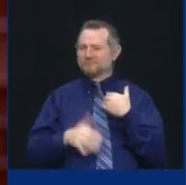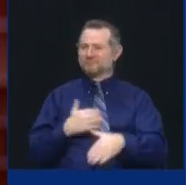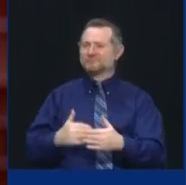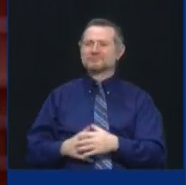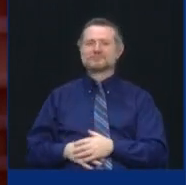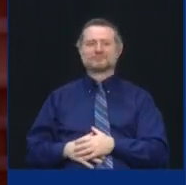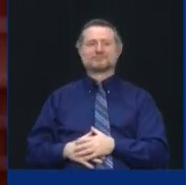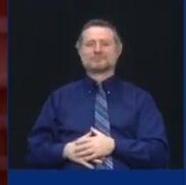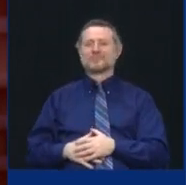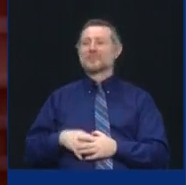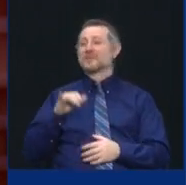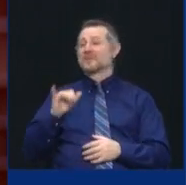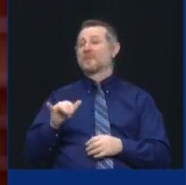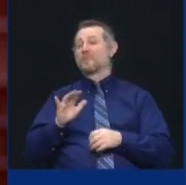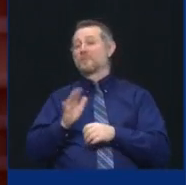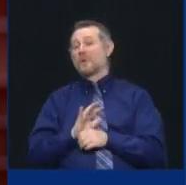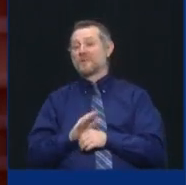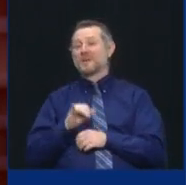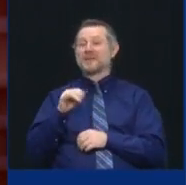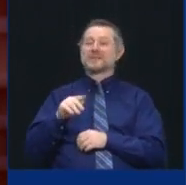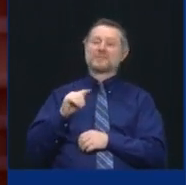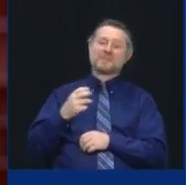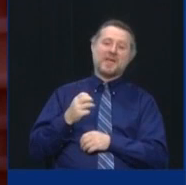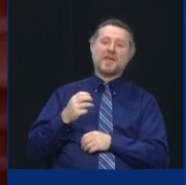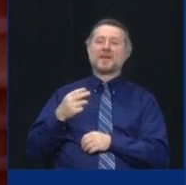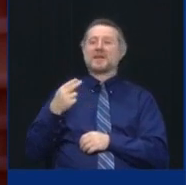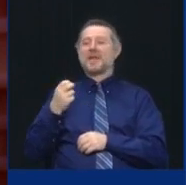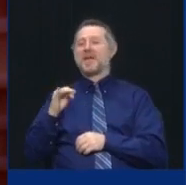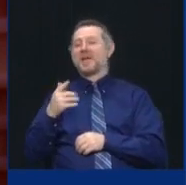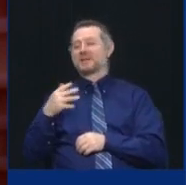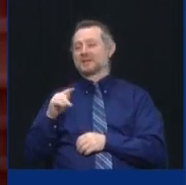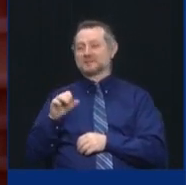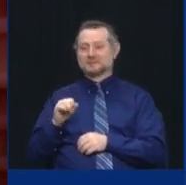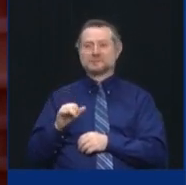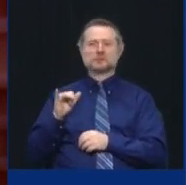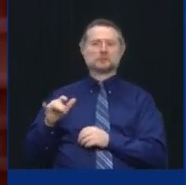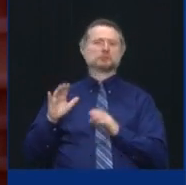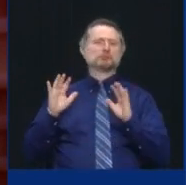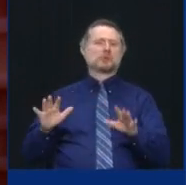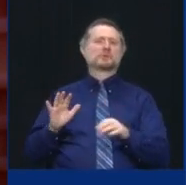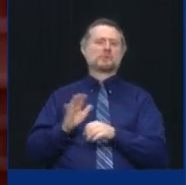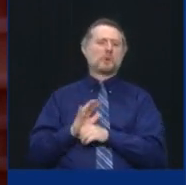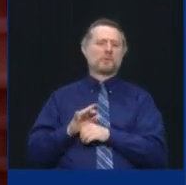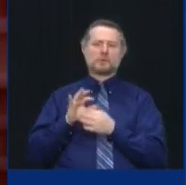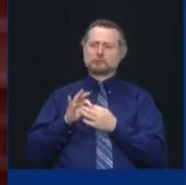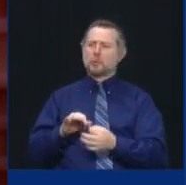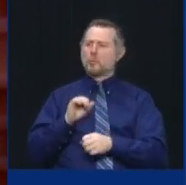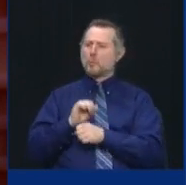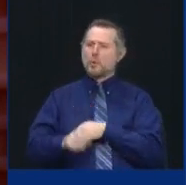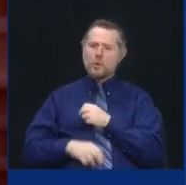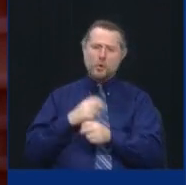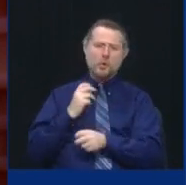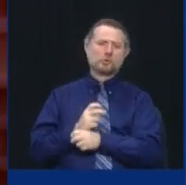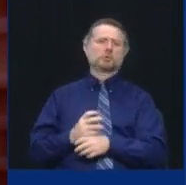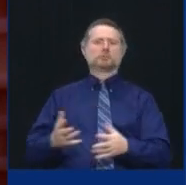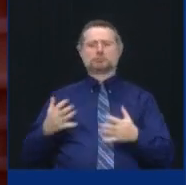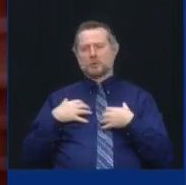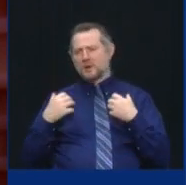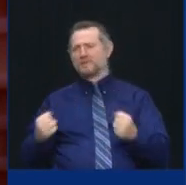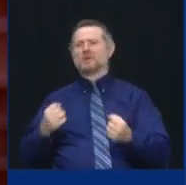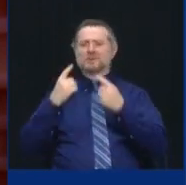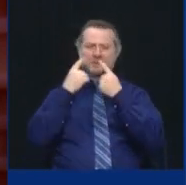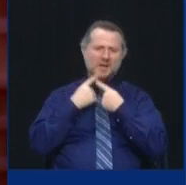In the Heights is the quintessential New York tough story of hard work, resilience, and triumph, the